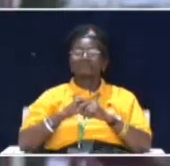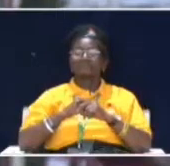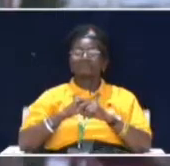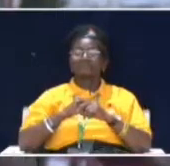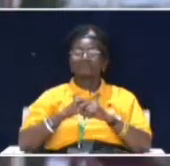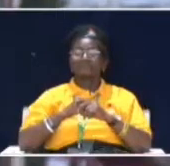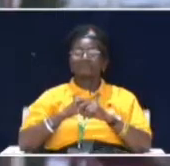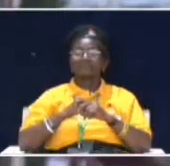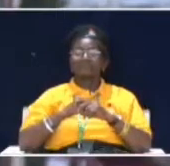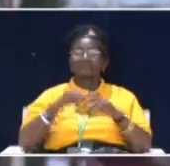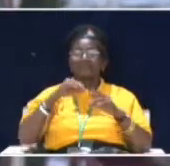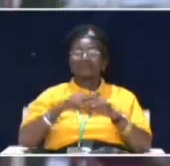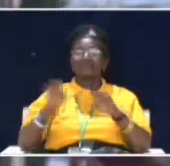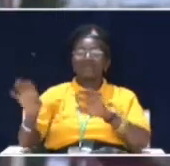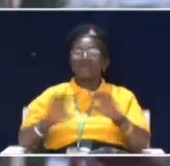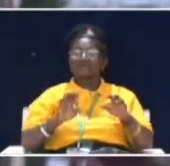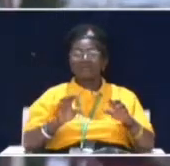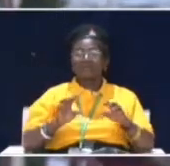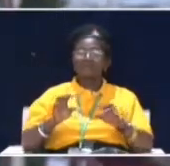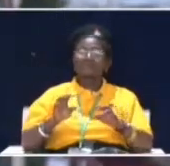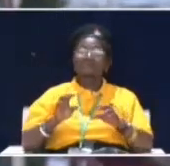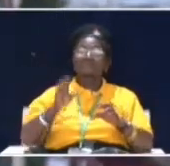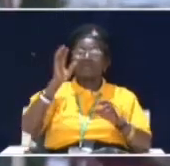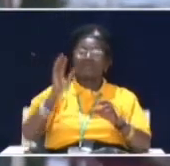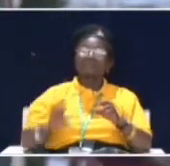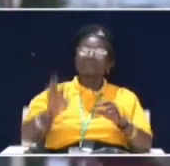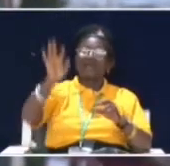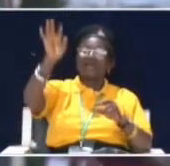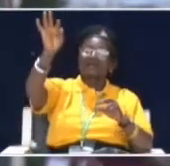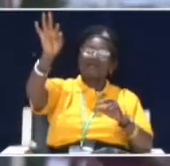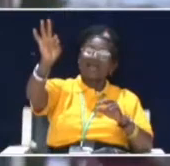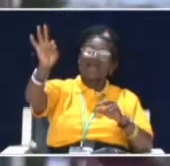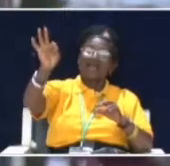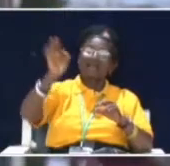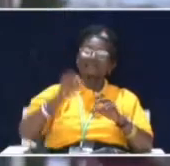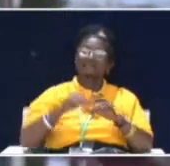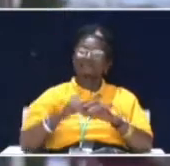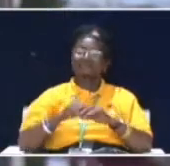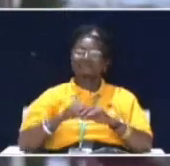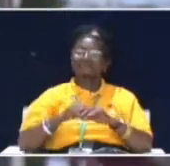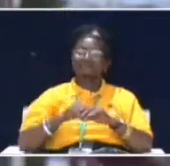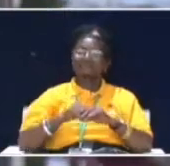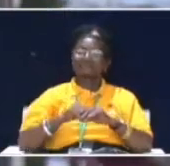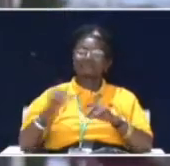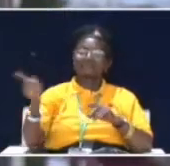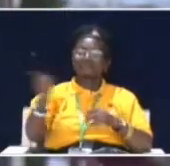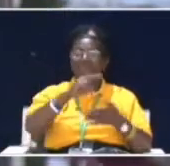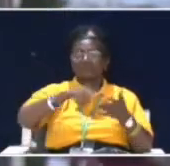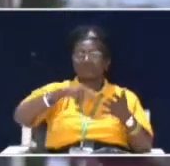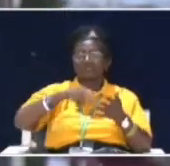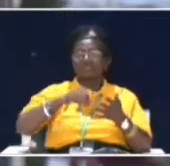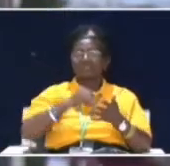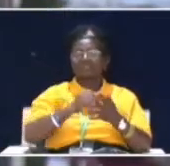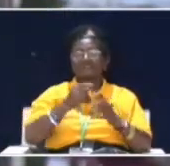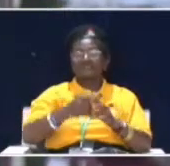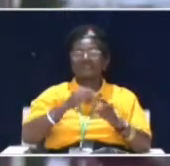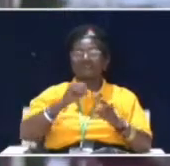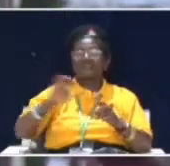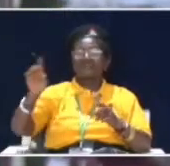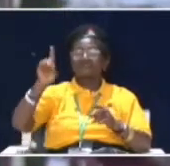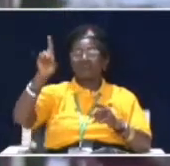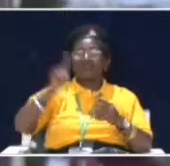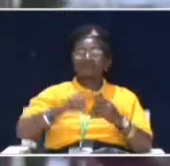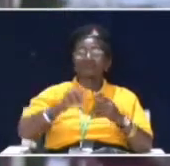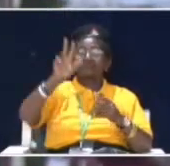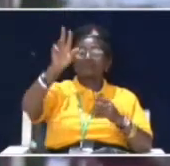ni. In Acts of the Apostles chapter 9, ninu ise apostle ori ikesan, you read it from verse 1 to 30. To ba ka